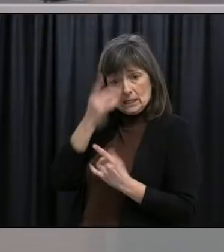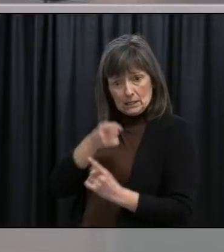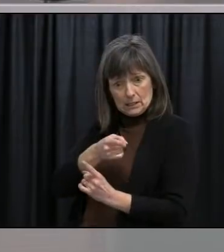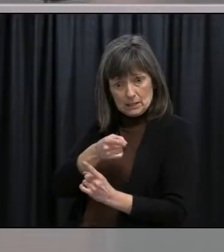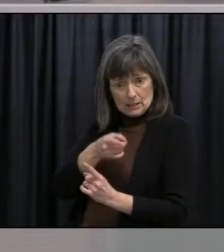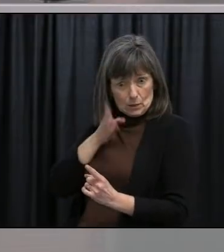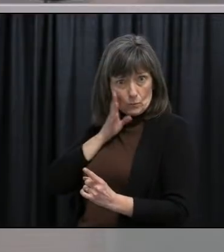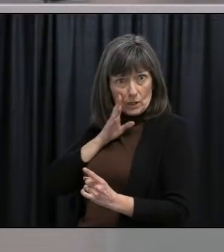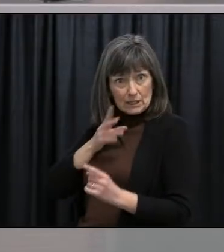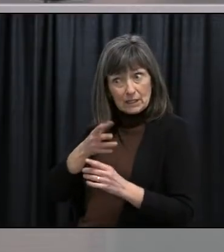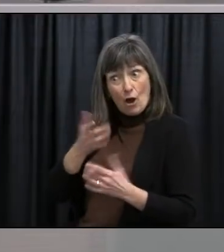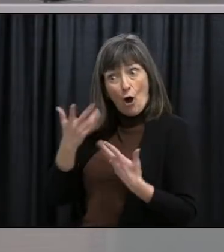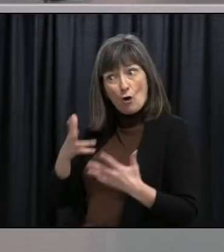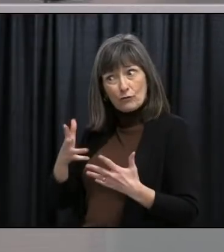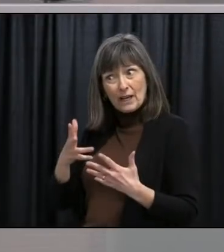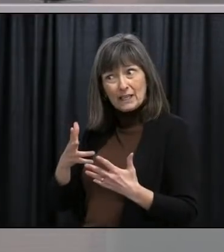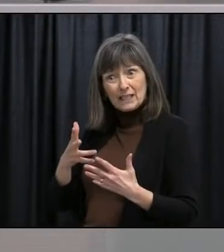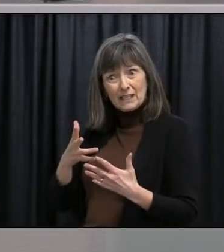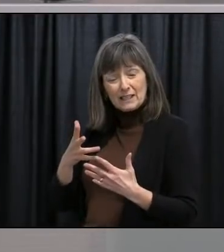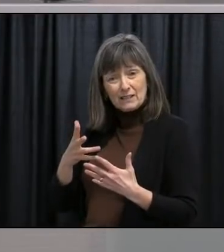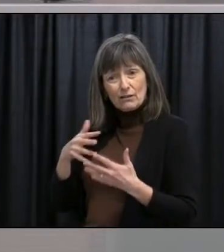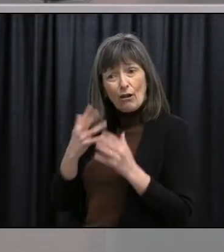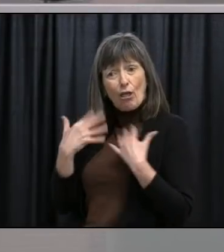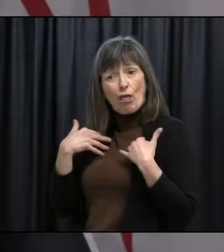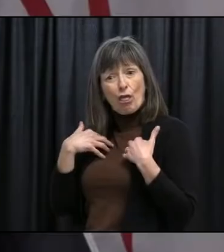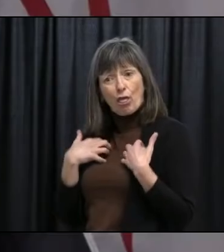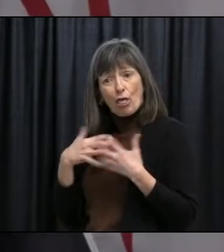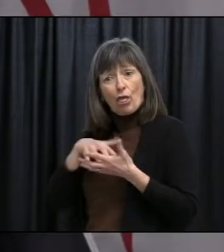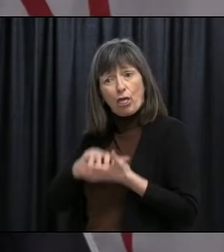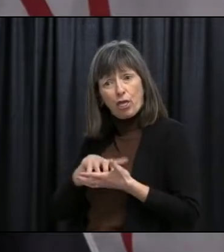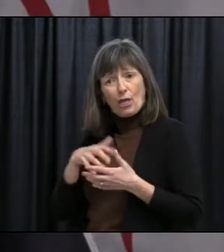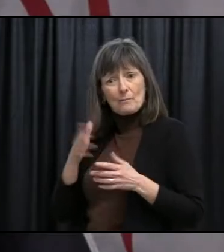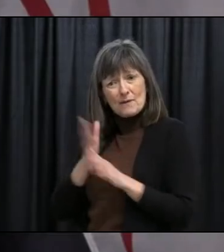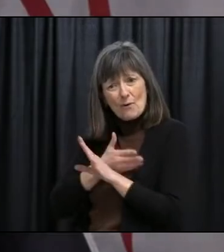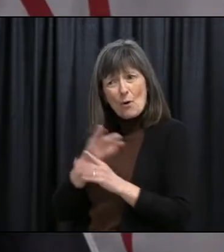get sick, are we going to end up in ICU? So,